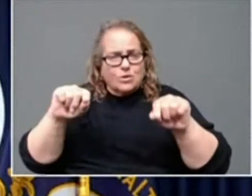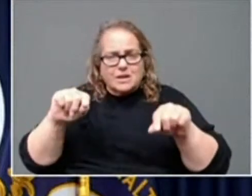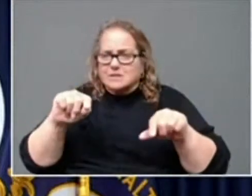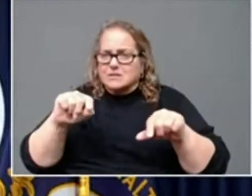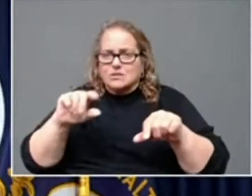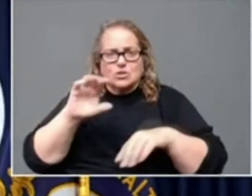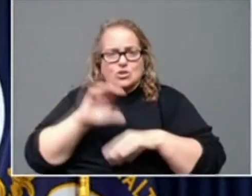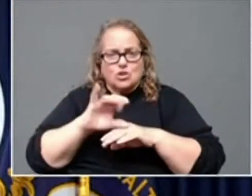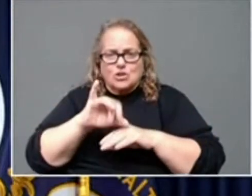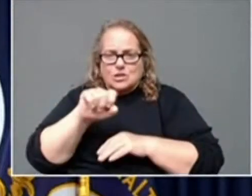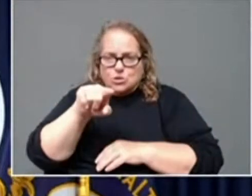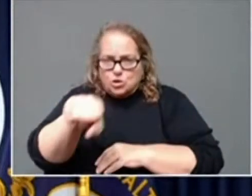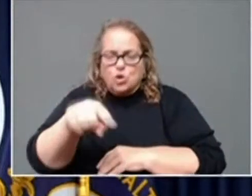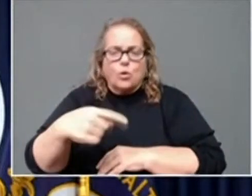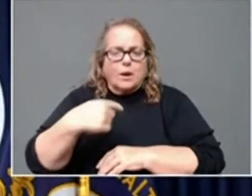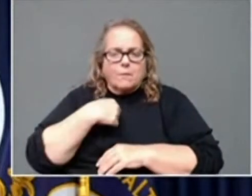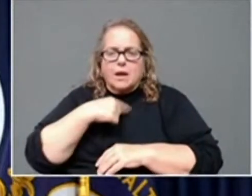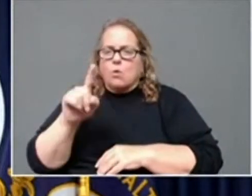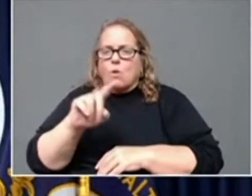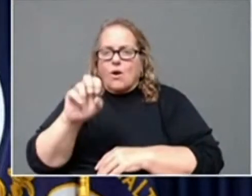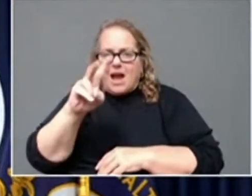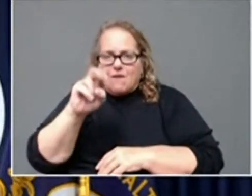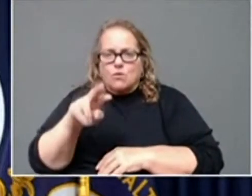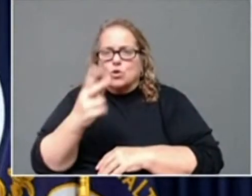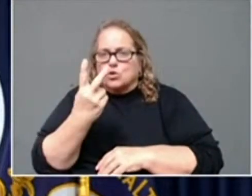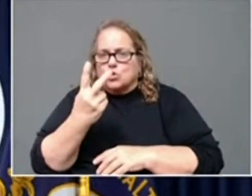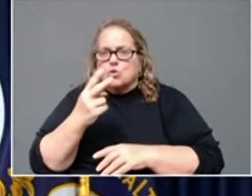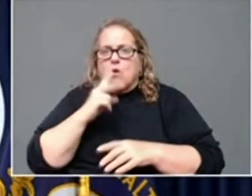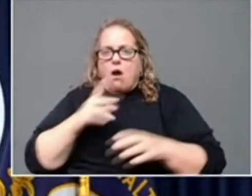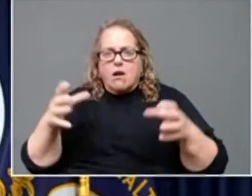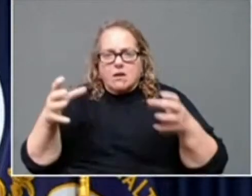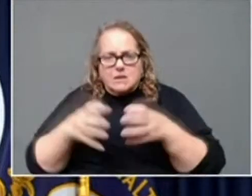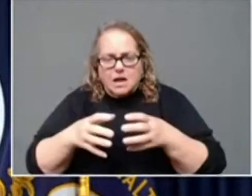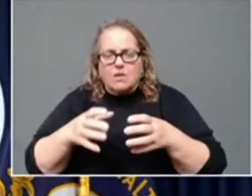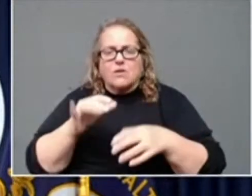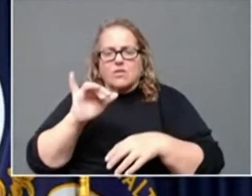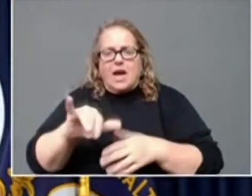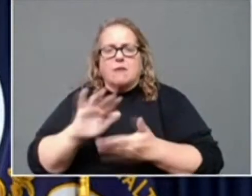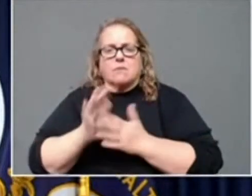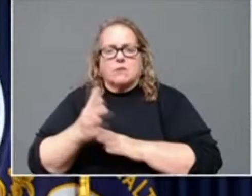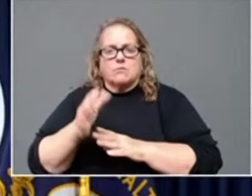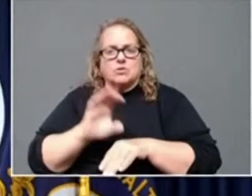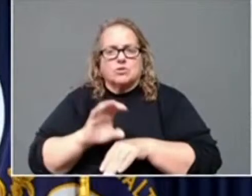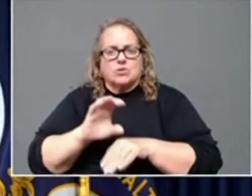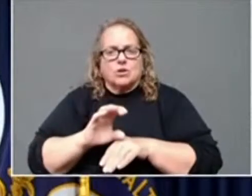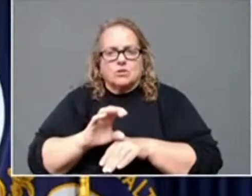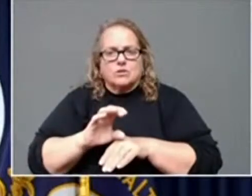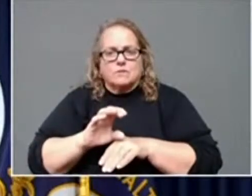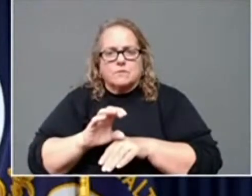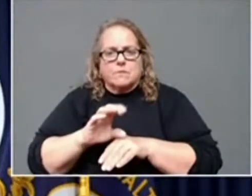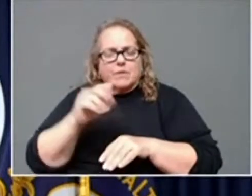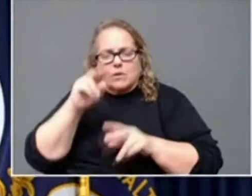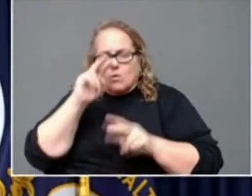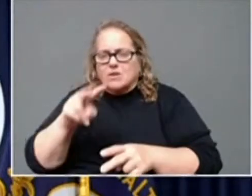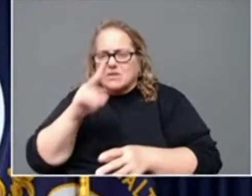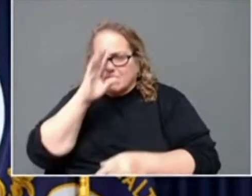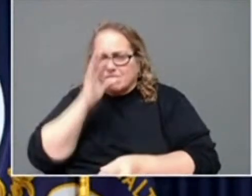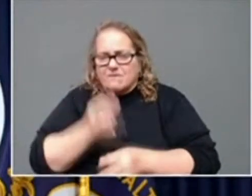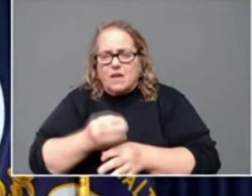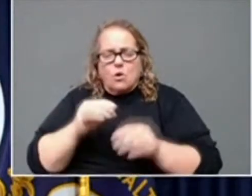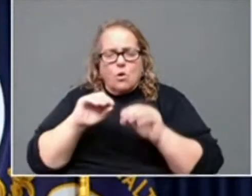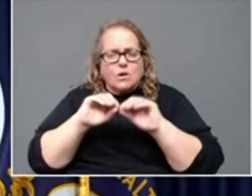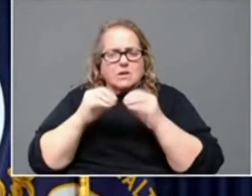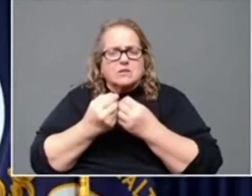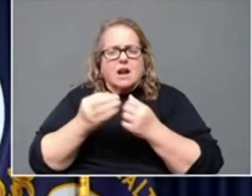me, wherever two are gathered. And then watching just faith organizations of all types and of